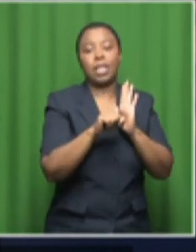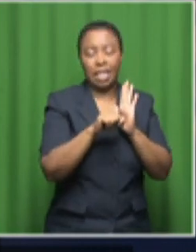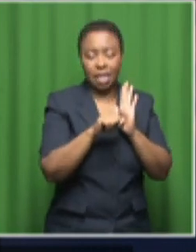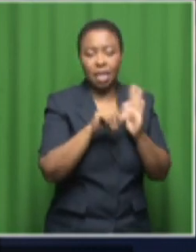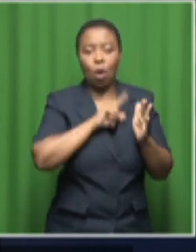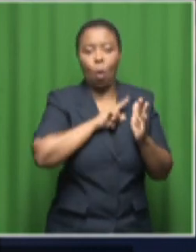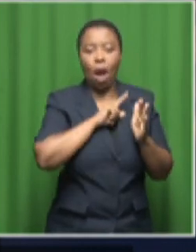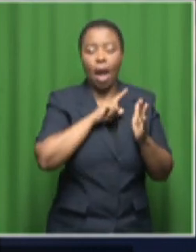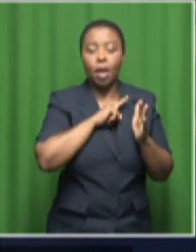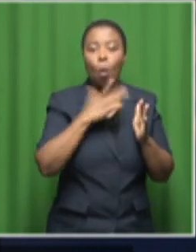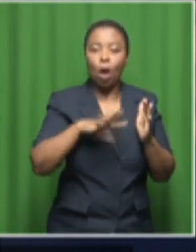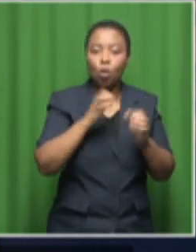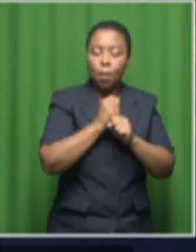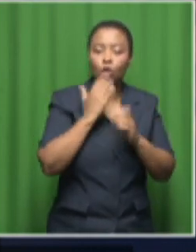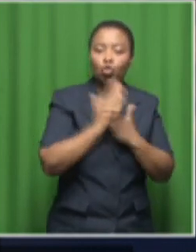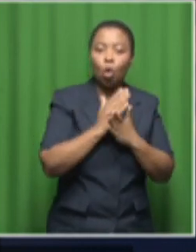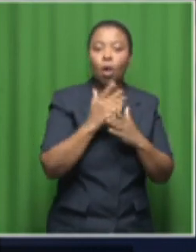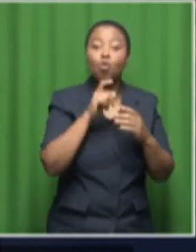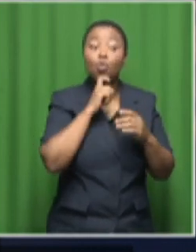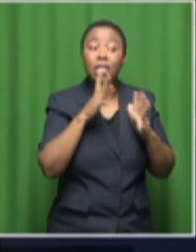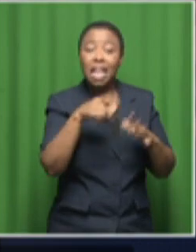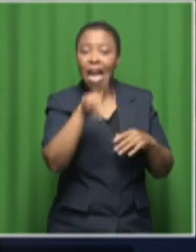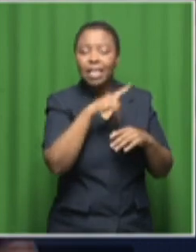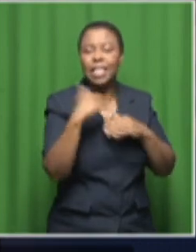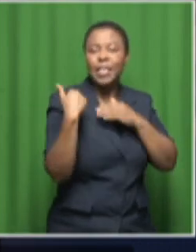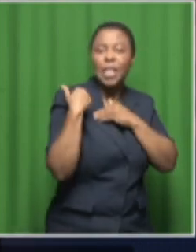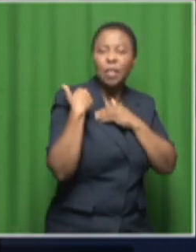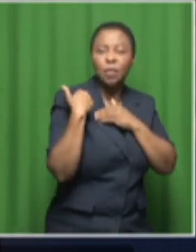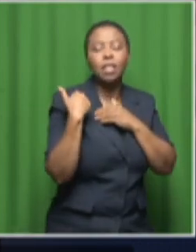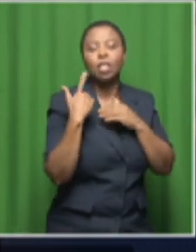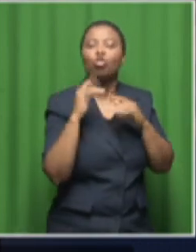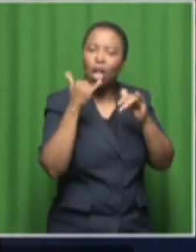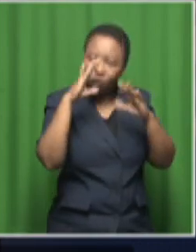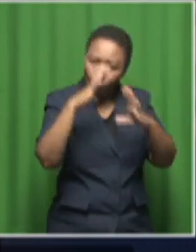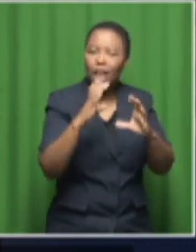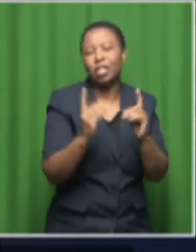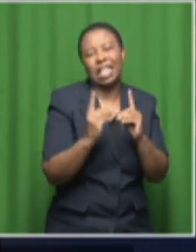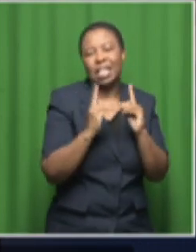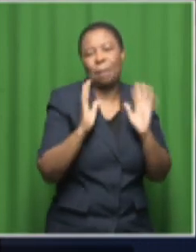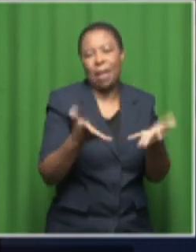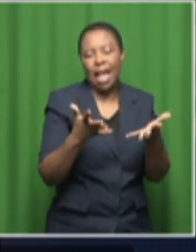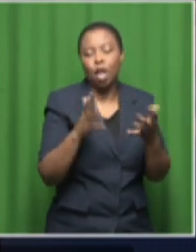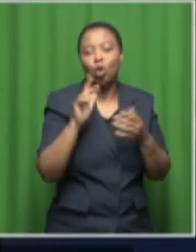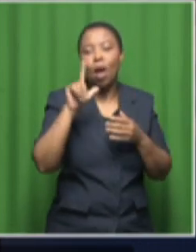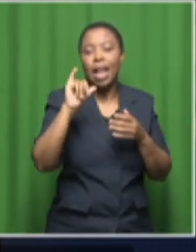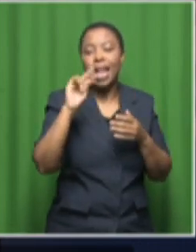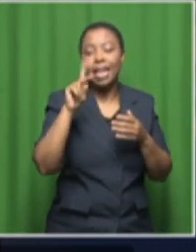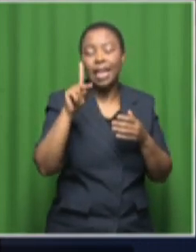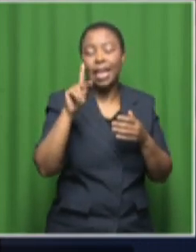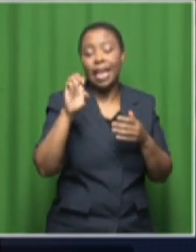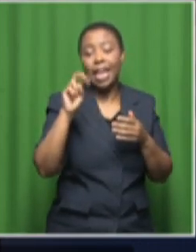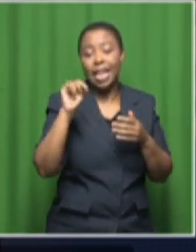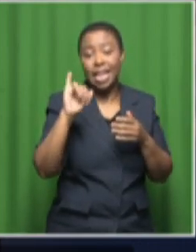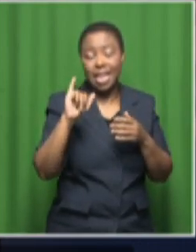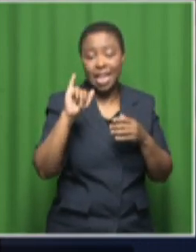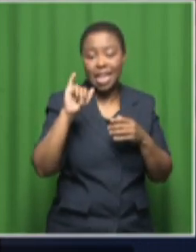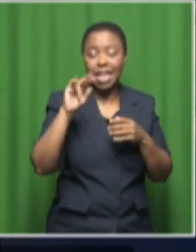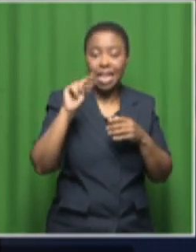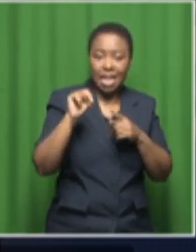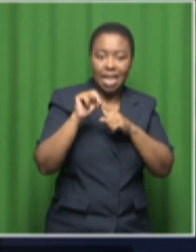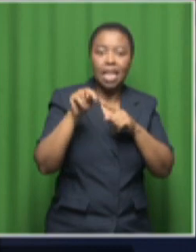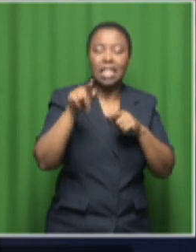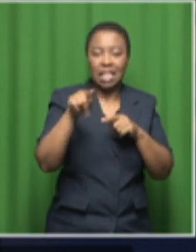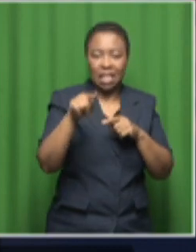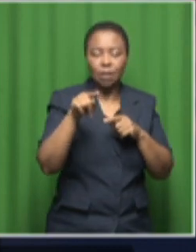to ensure that users don't have to stress about the safety aspect and can focus on dating. So the LinkedIn verification in itself is a layer